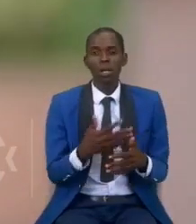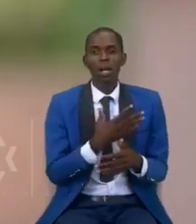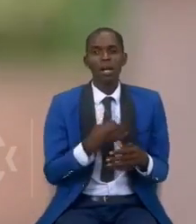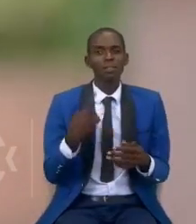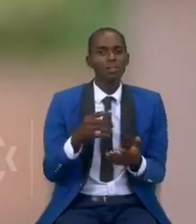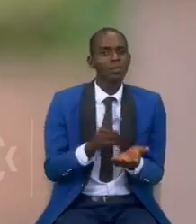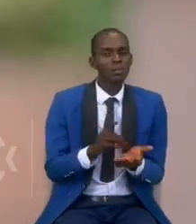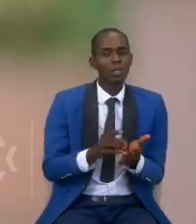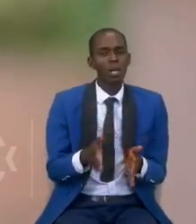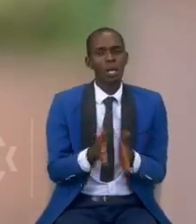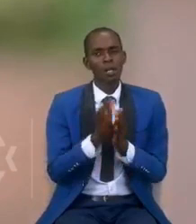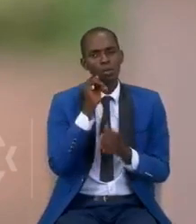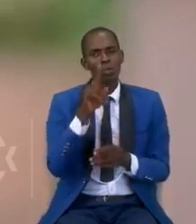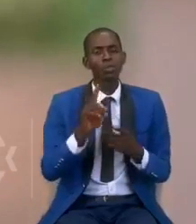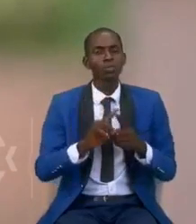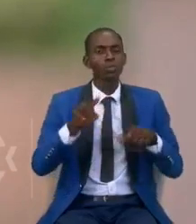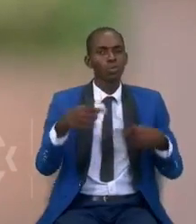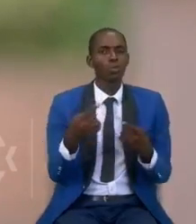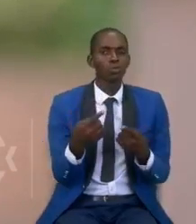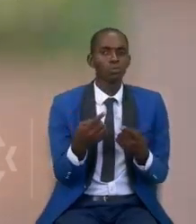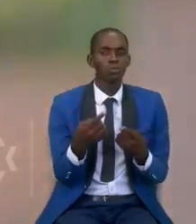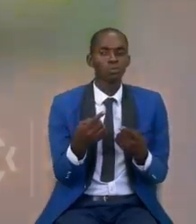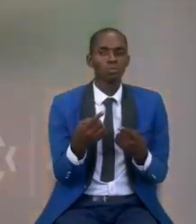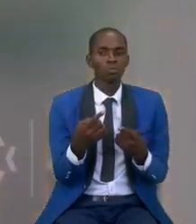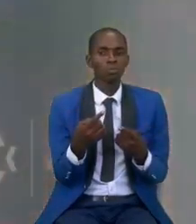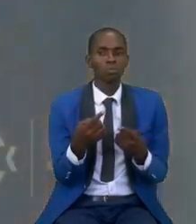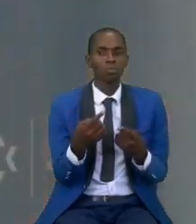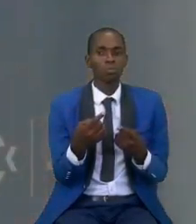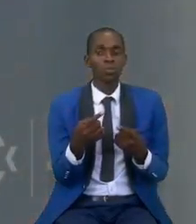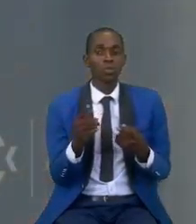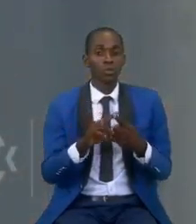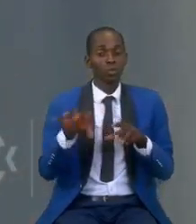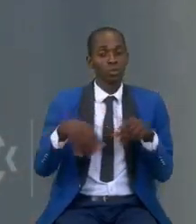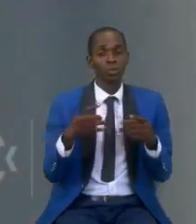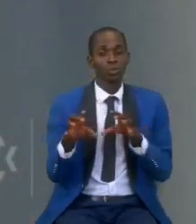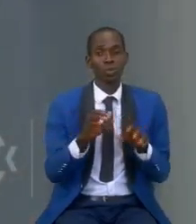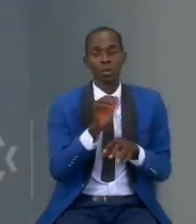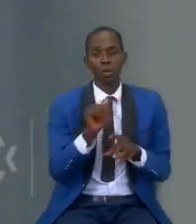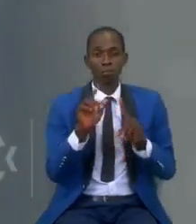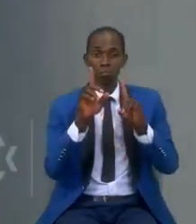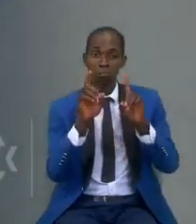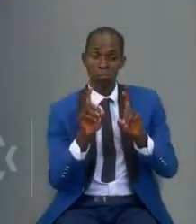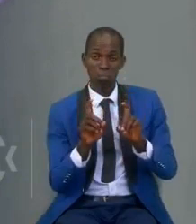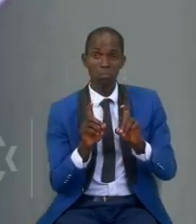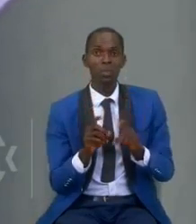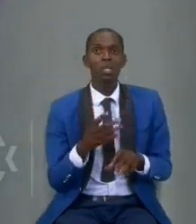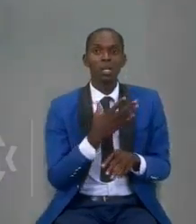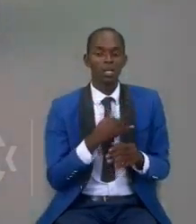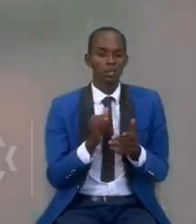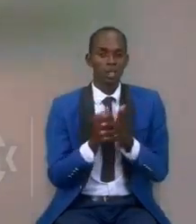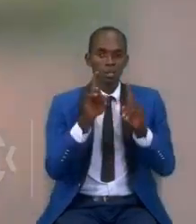an X-ray test that they call HSG, which was conducted, and it shows that my two tubes have been